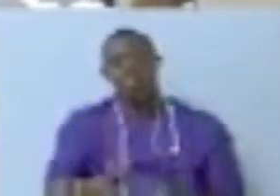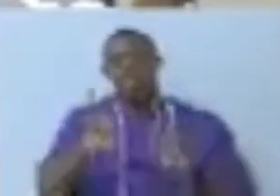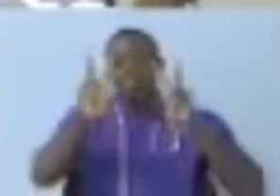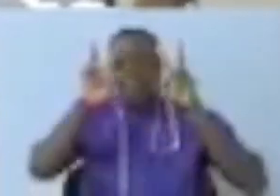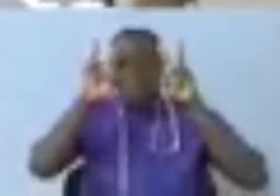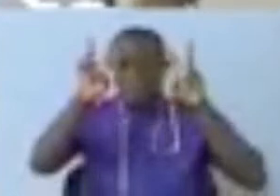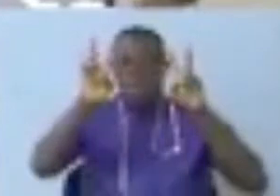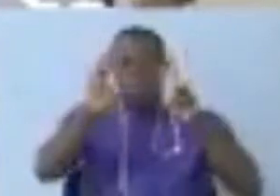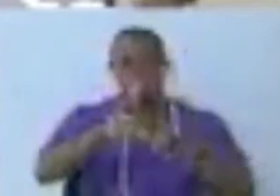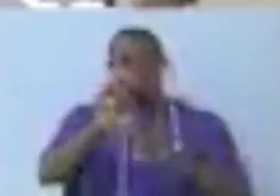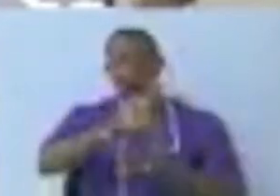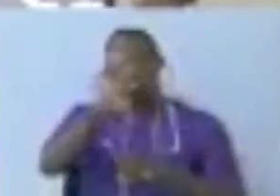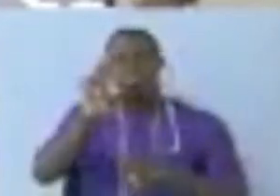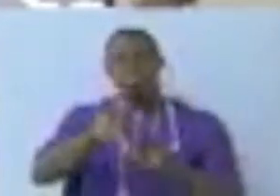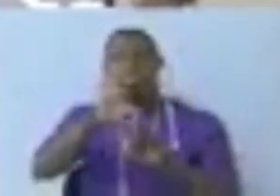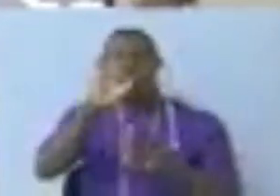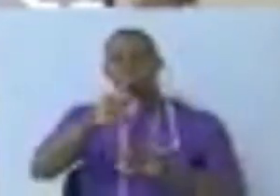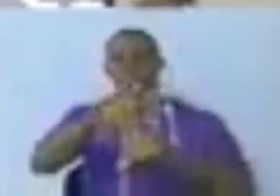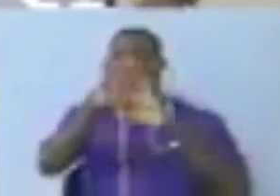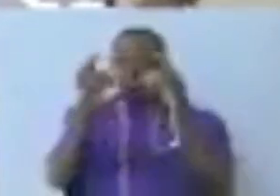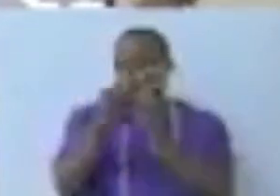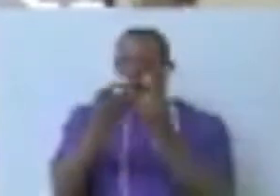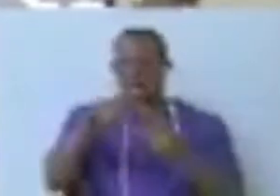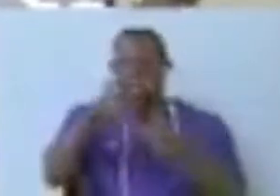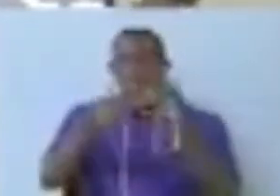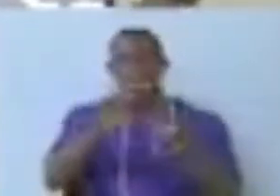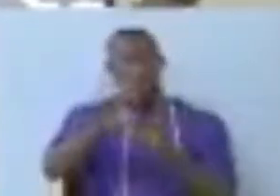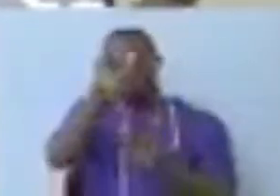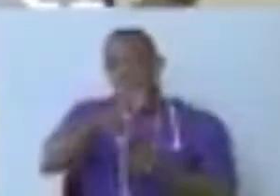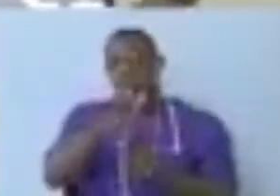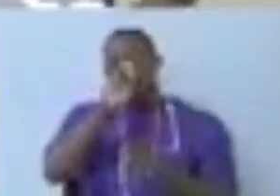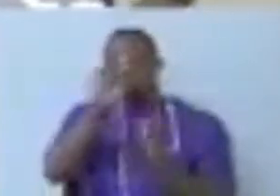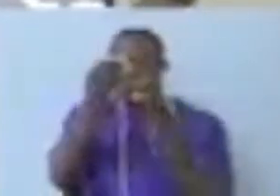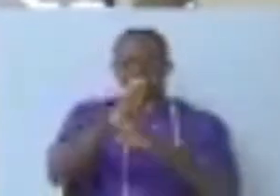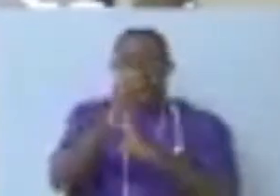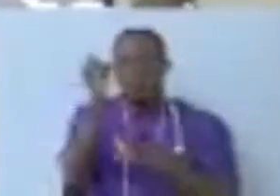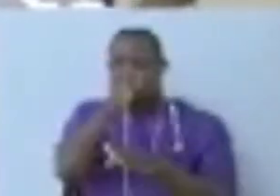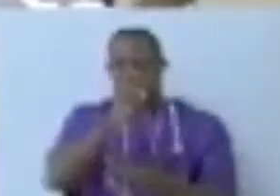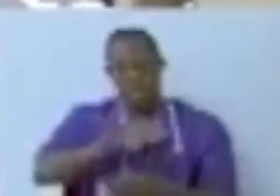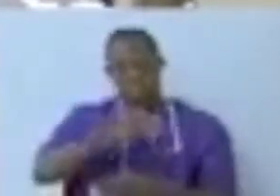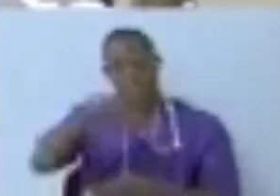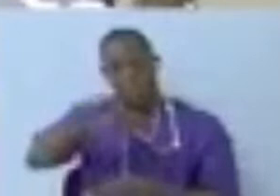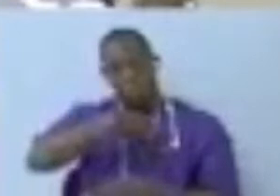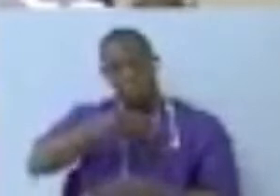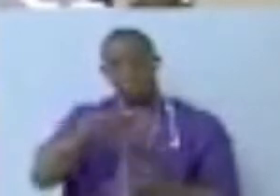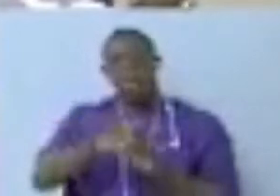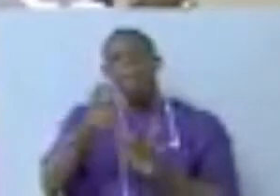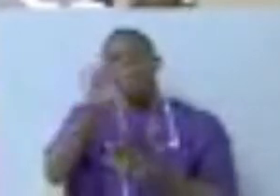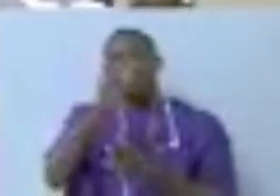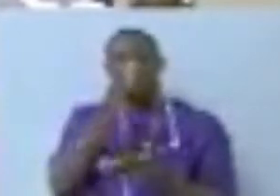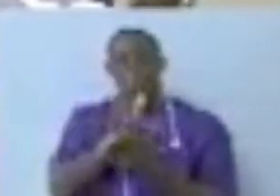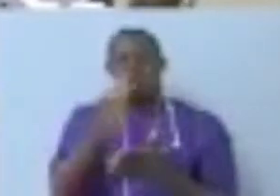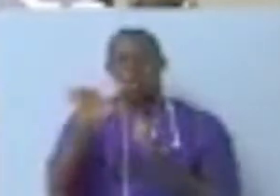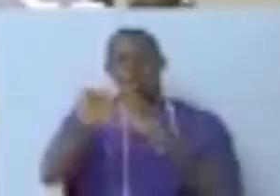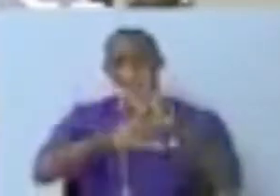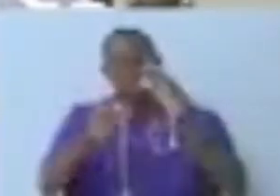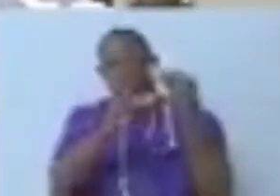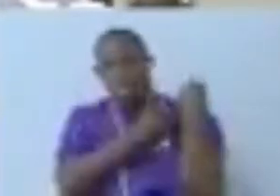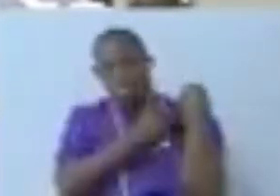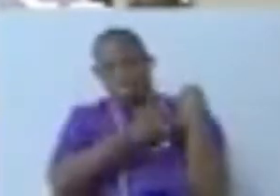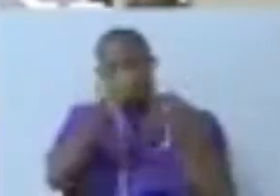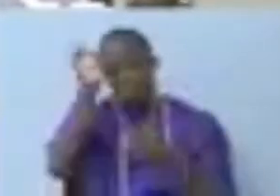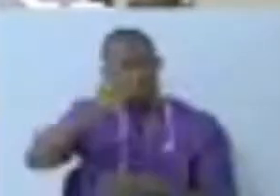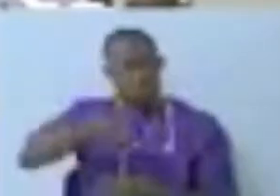Yaya Jammeh is not carrying out the death sentences because he wants to do it, but he is under an obligation to do